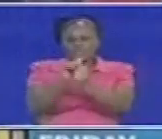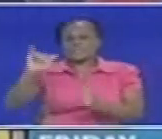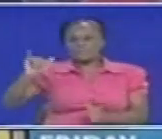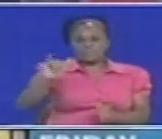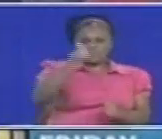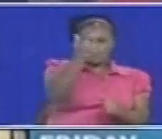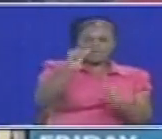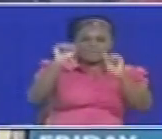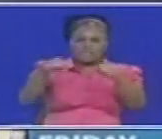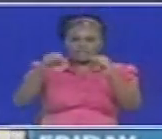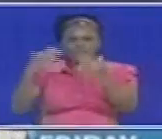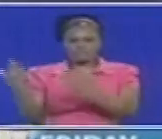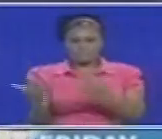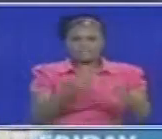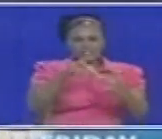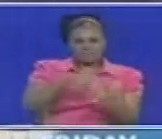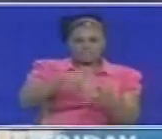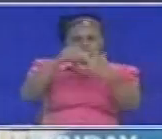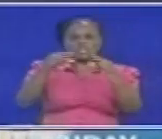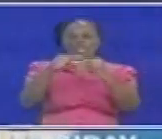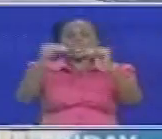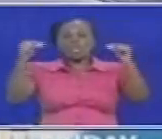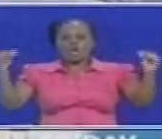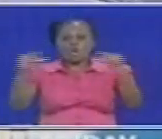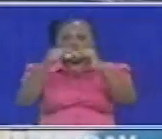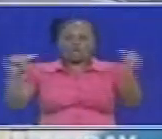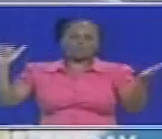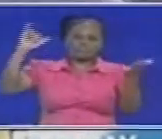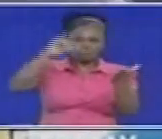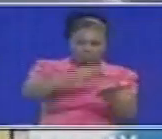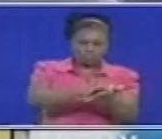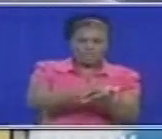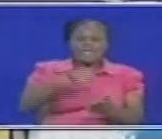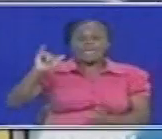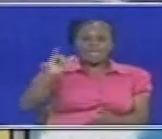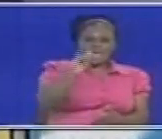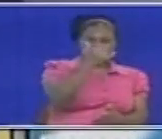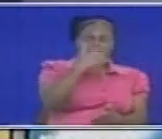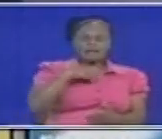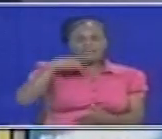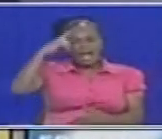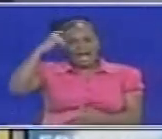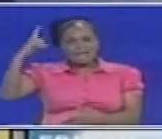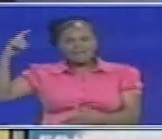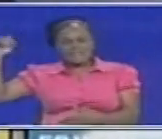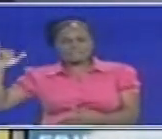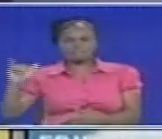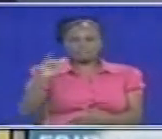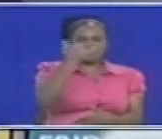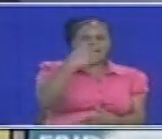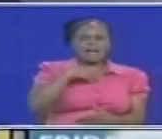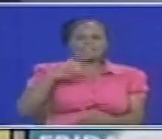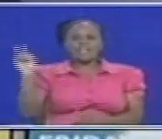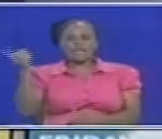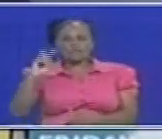give it leverage, especially in long-haul destinations. The airline will premiere Dreamliners on its Nairobi to Paris route